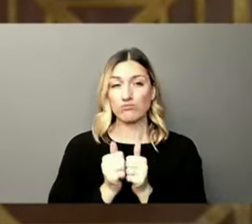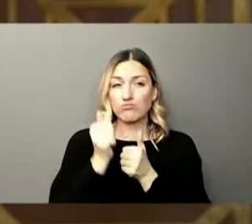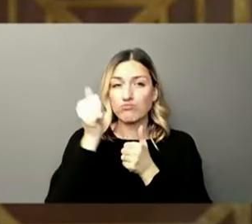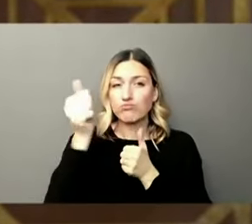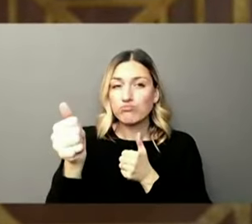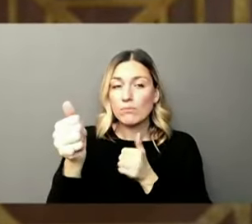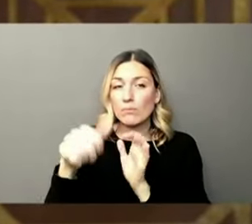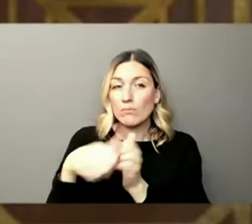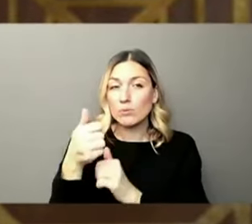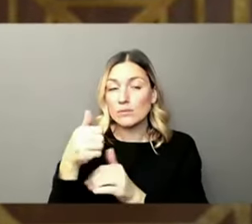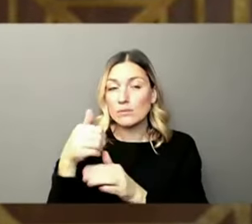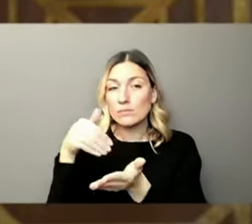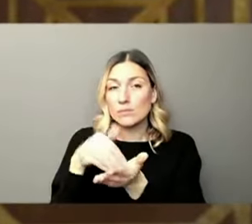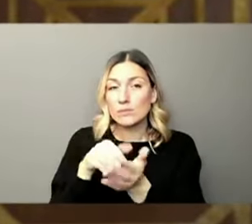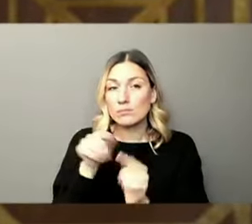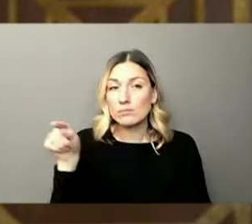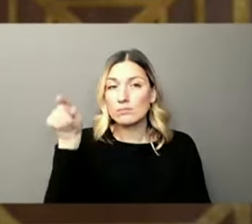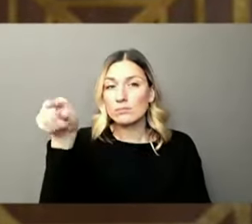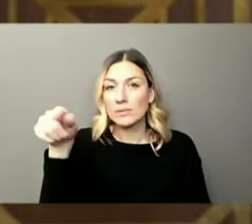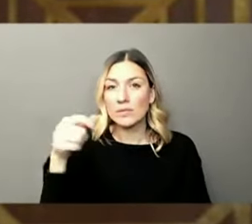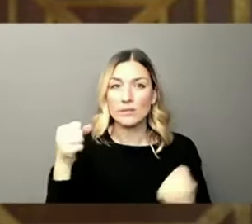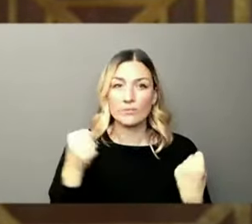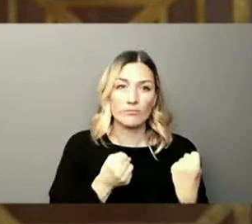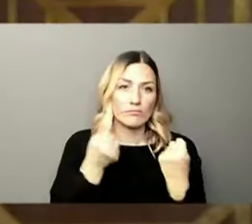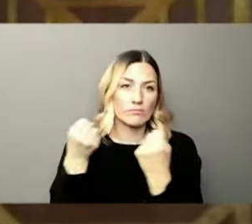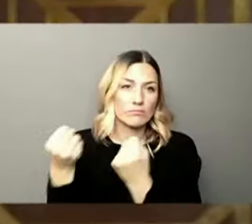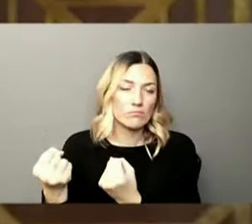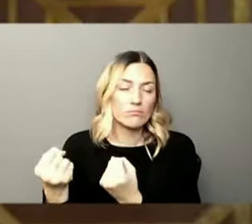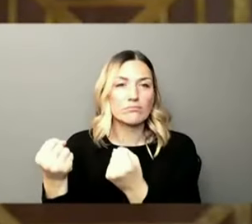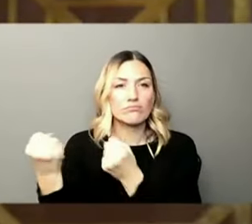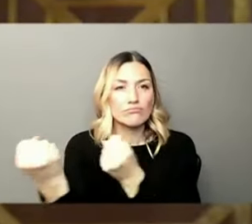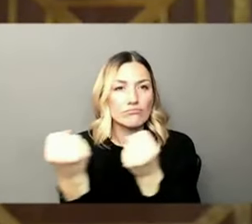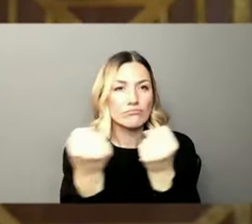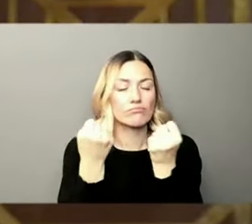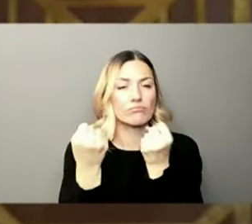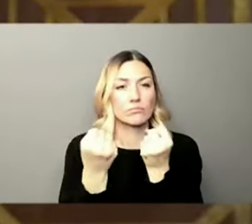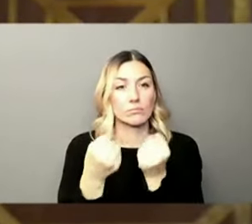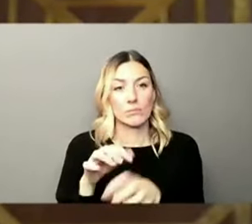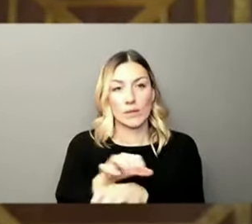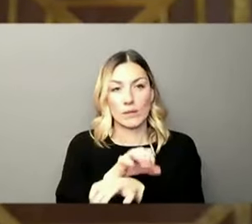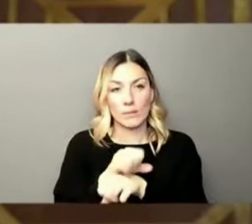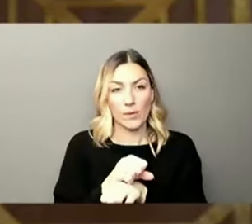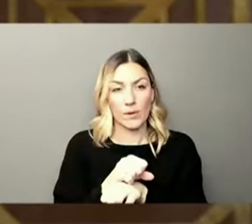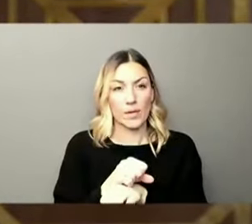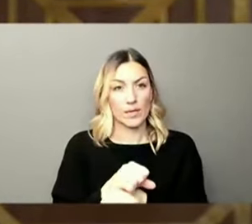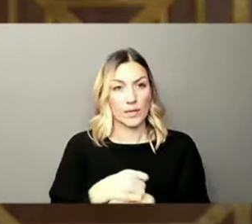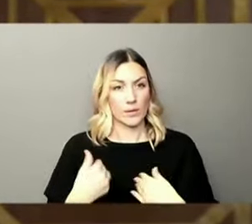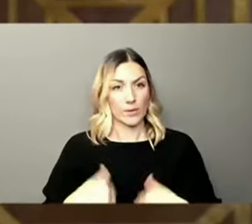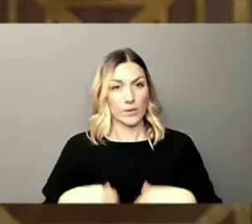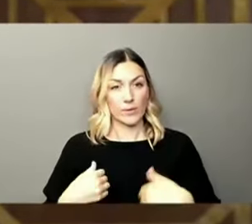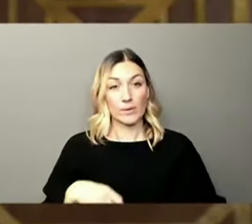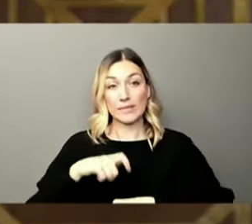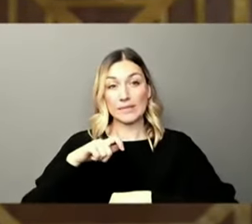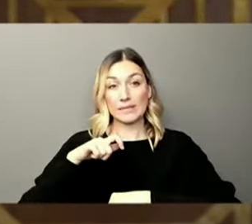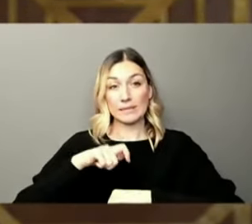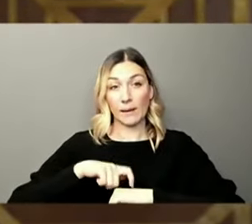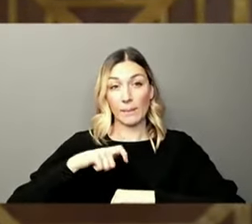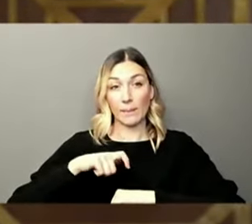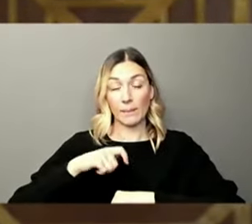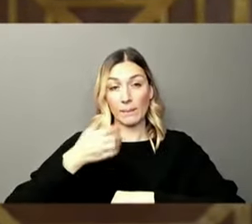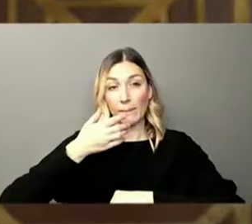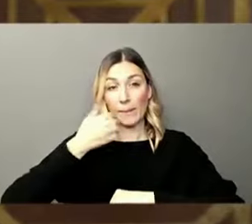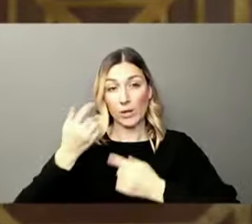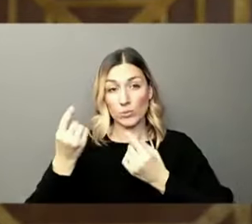of my doctors, so I'm having to drive everywhere to these appointments when my time would be better spent